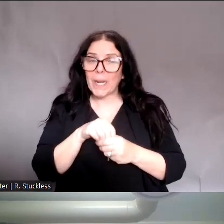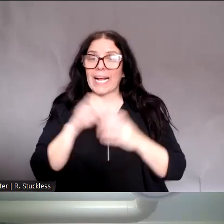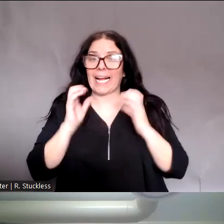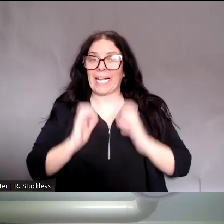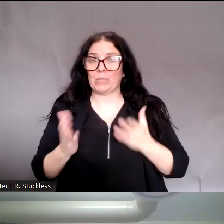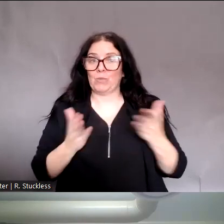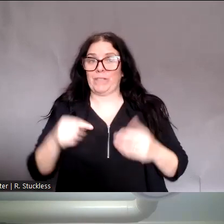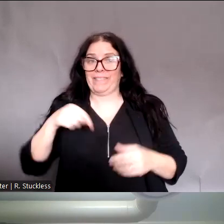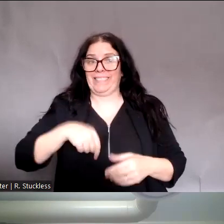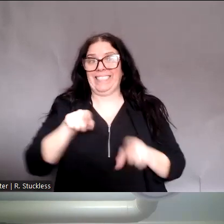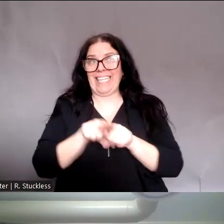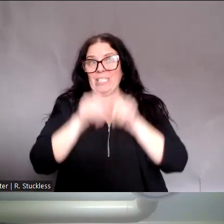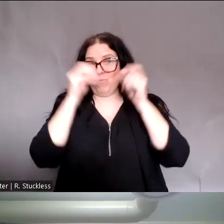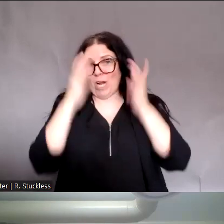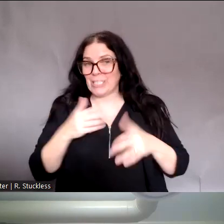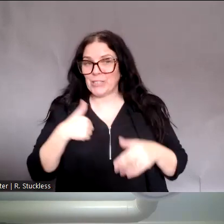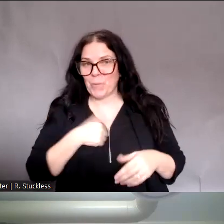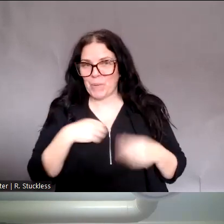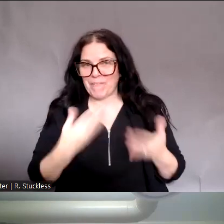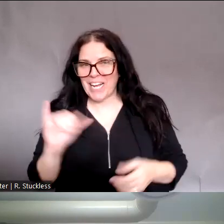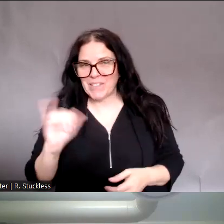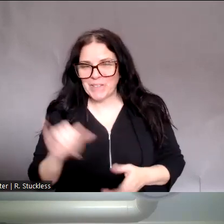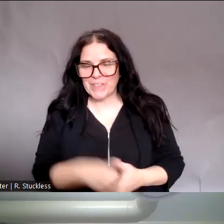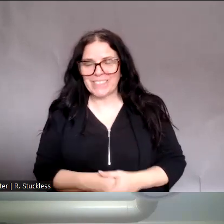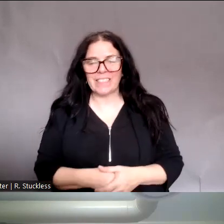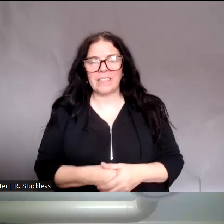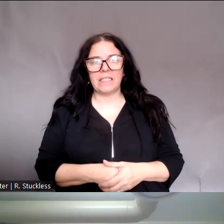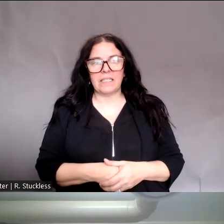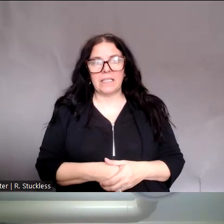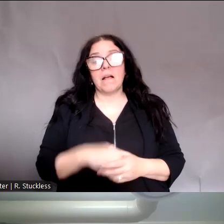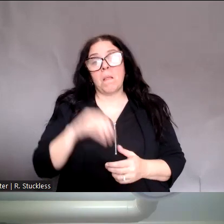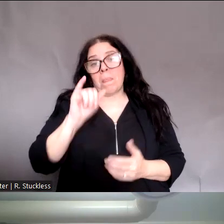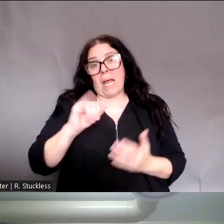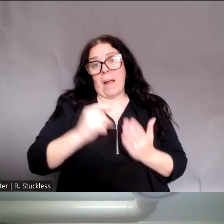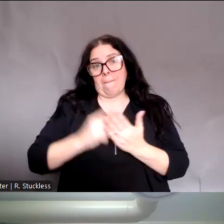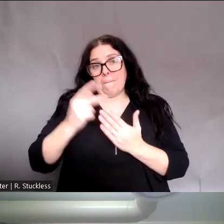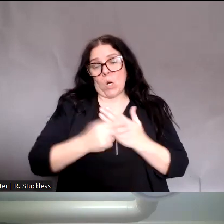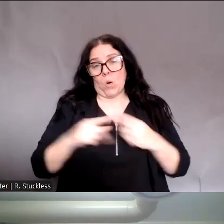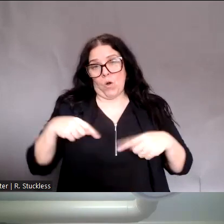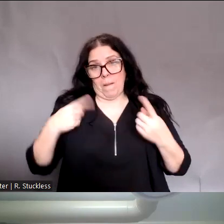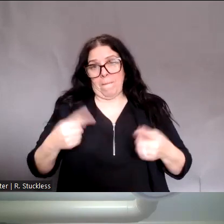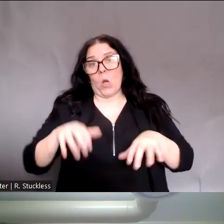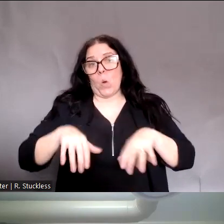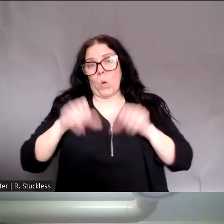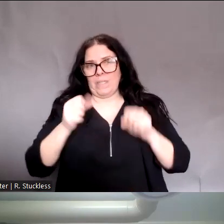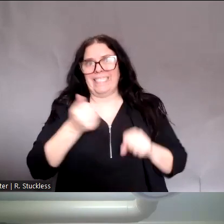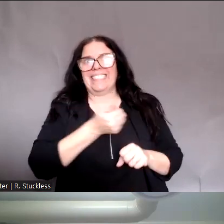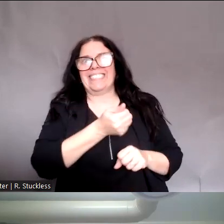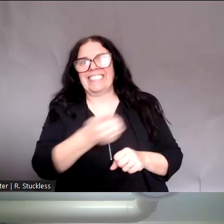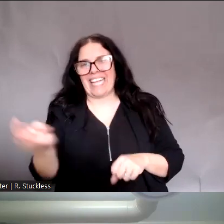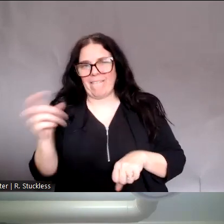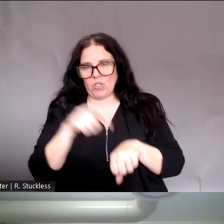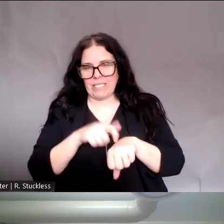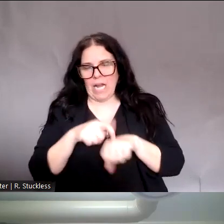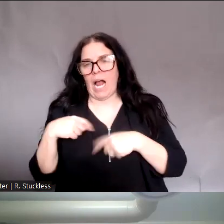provide as practitioners. We've hosted that program several times over at least a